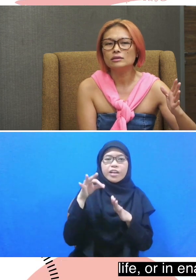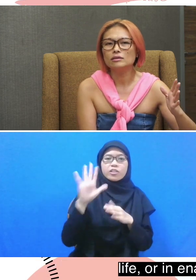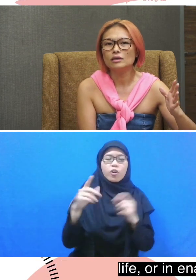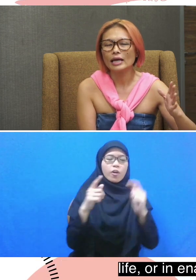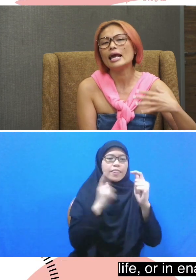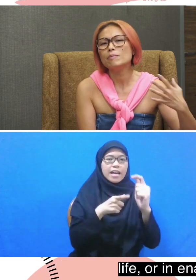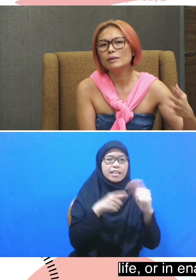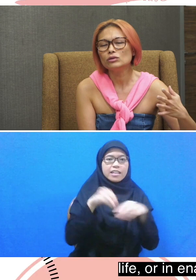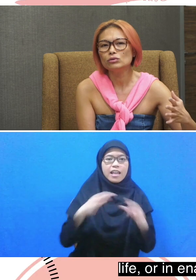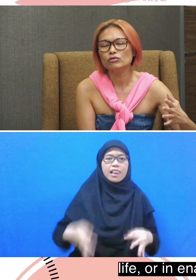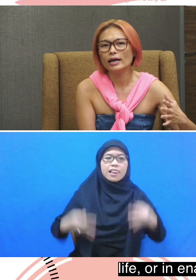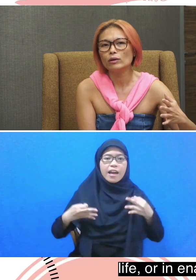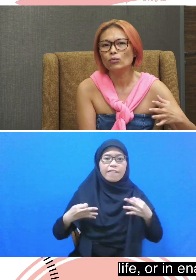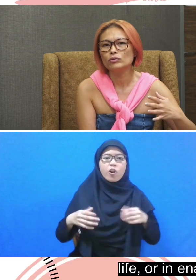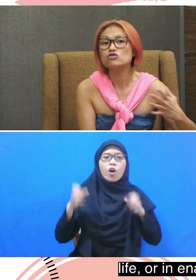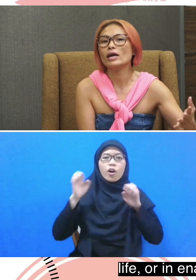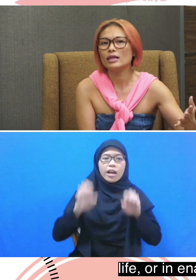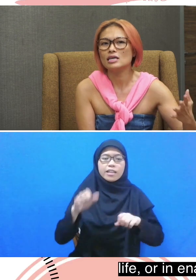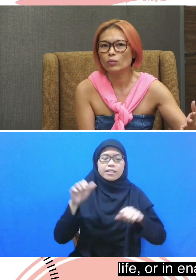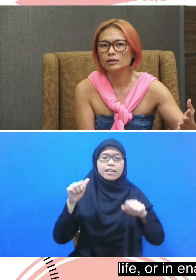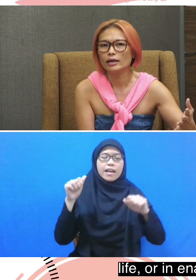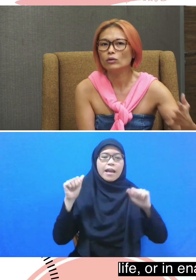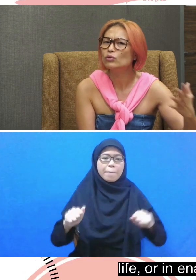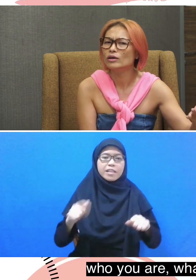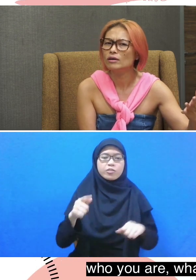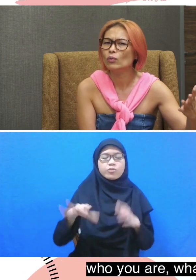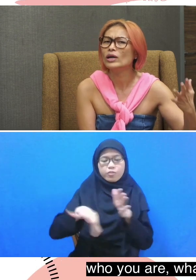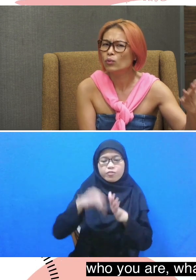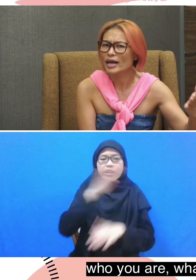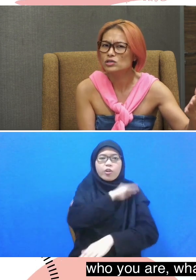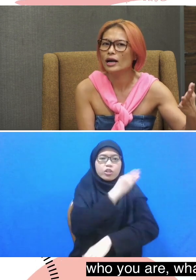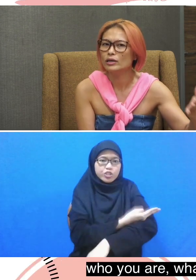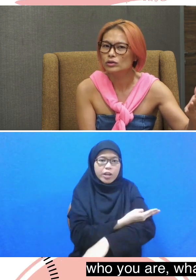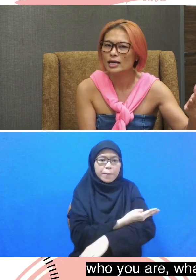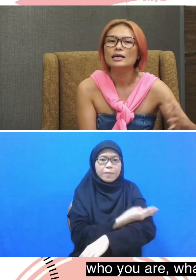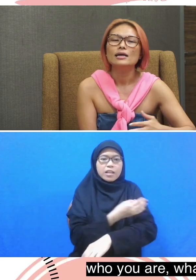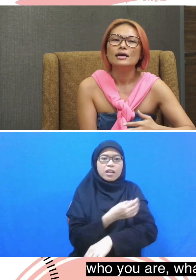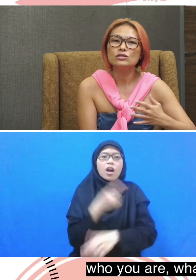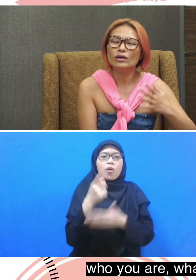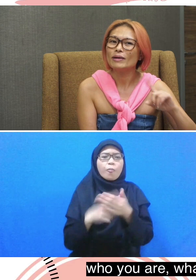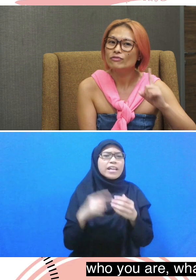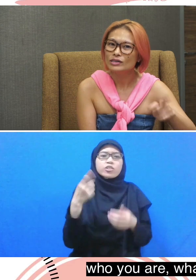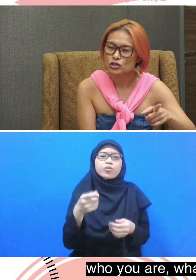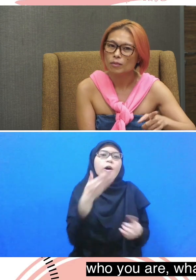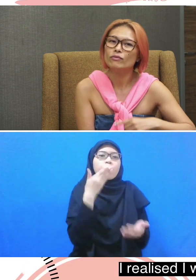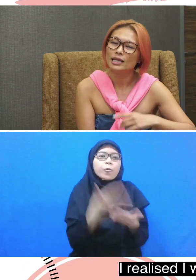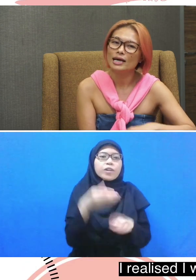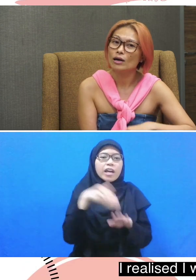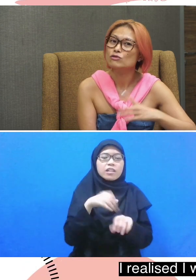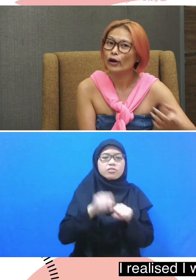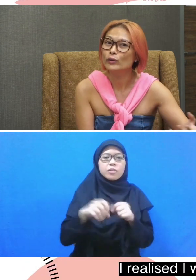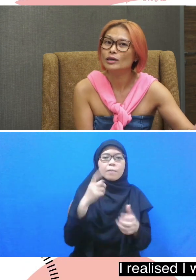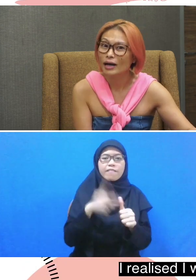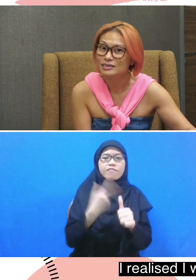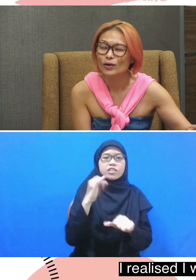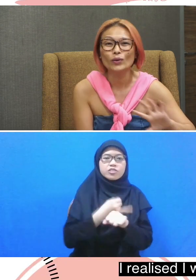in enabling you to find your strengths as well, like who you're, what actually are you good at. And so in my first job, I realized I was